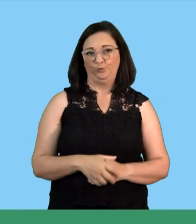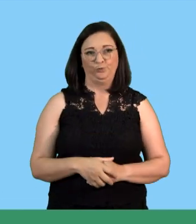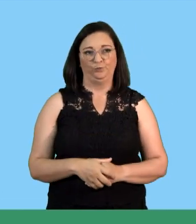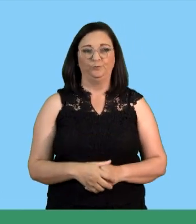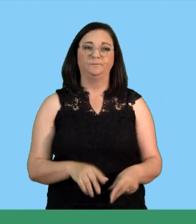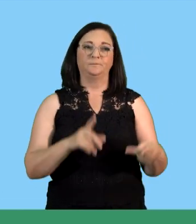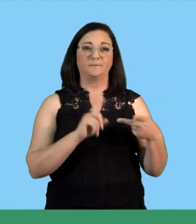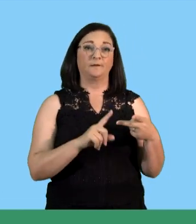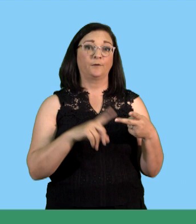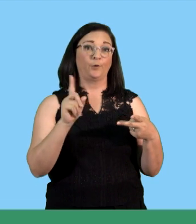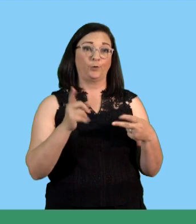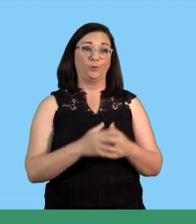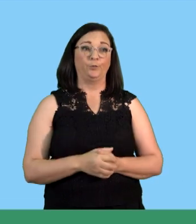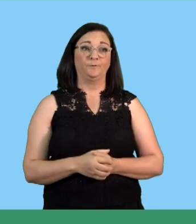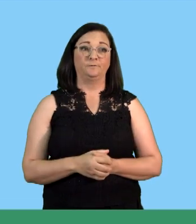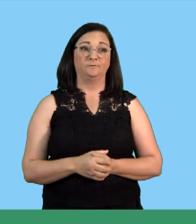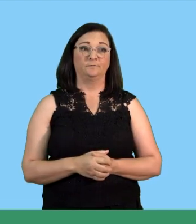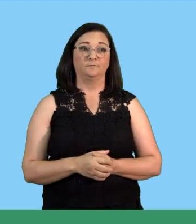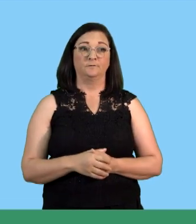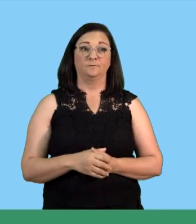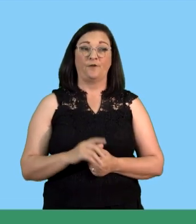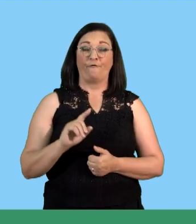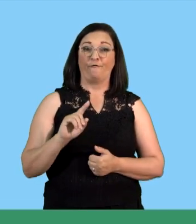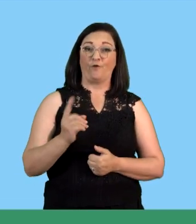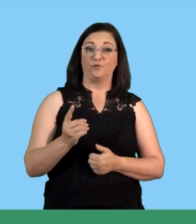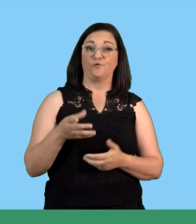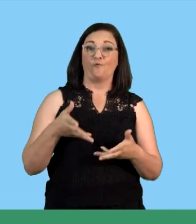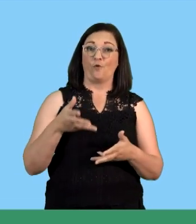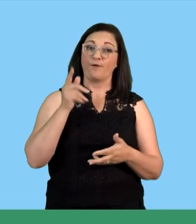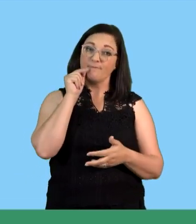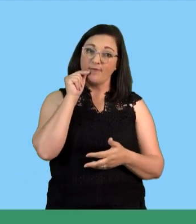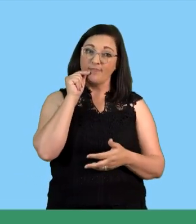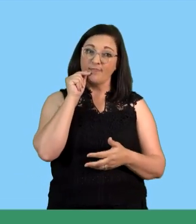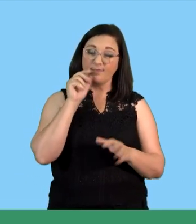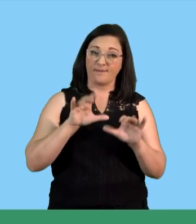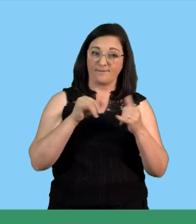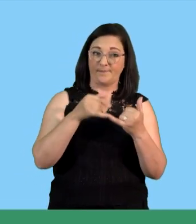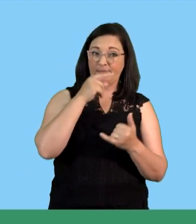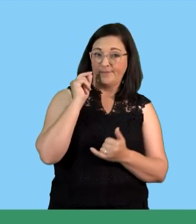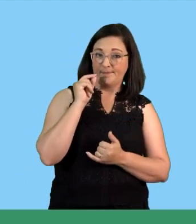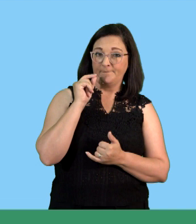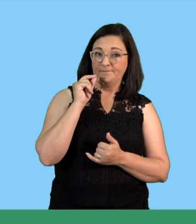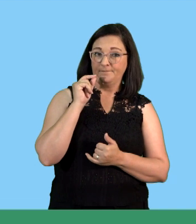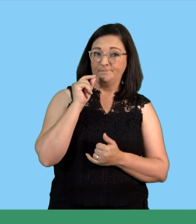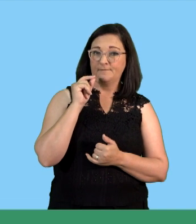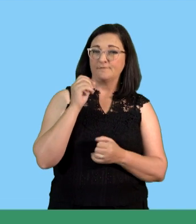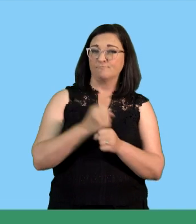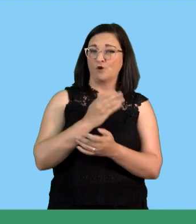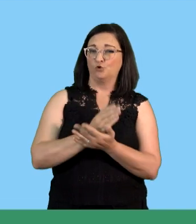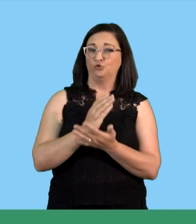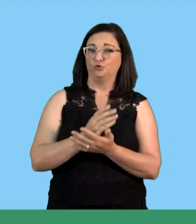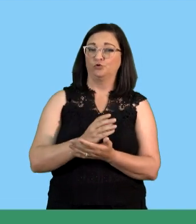products. Secondly, First for Men Ltd ensures that client contracts are easy